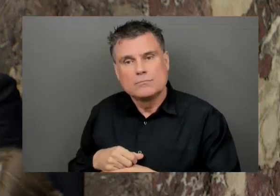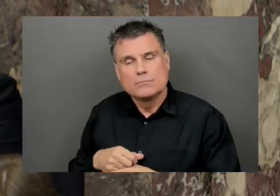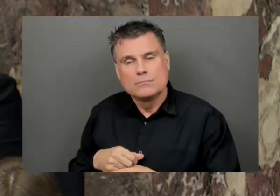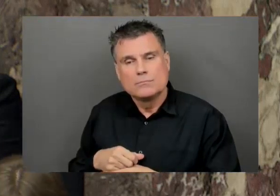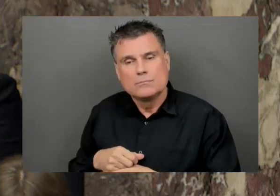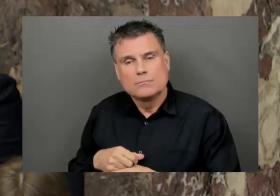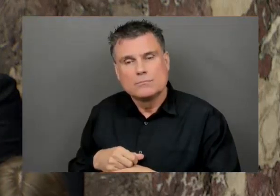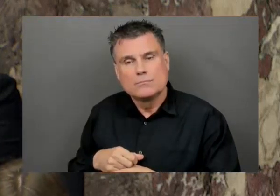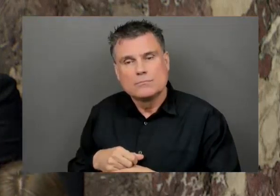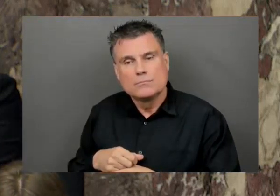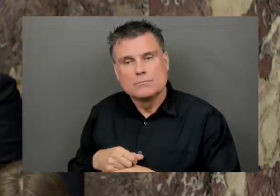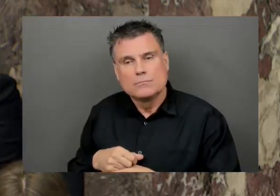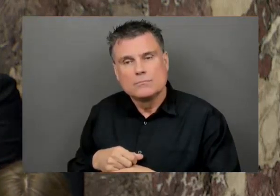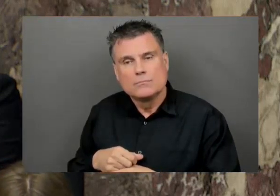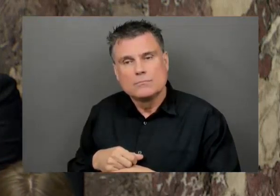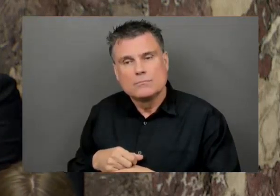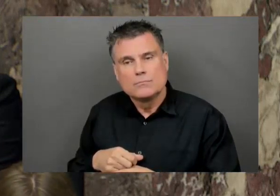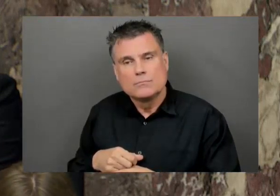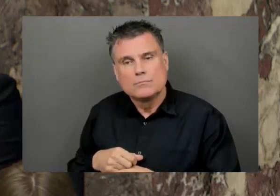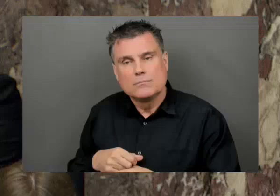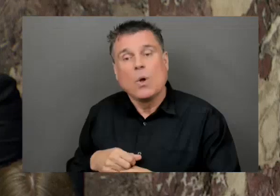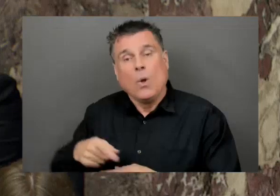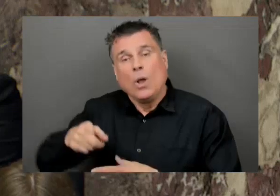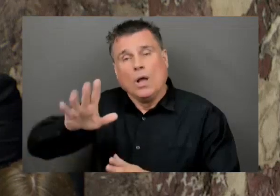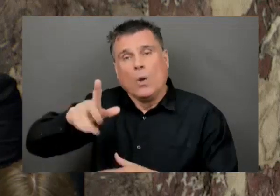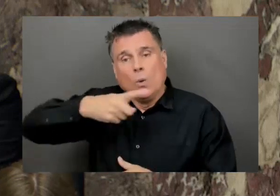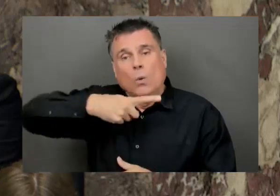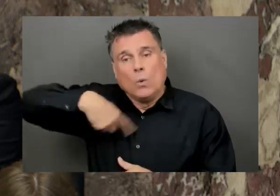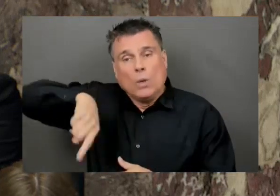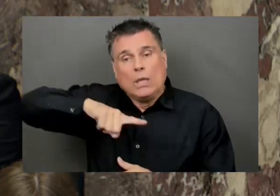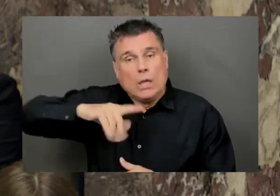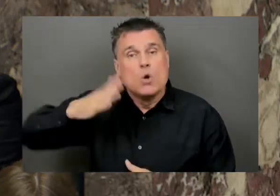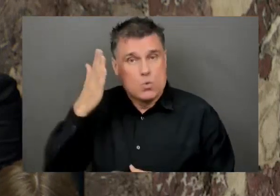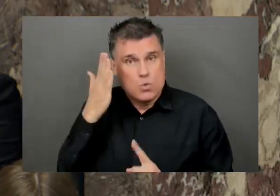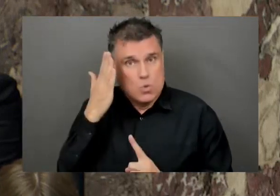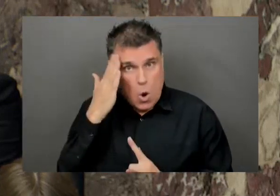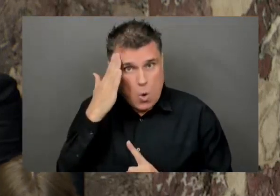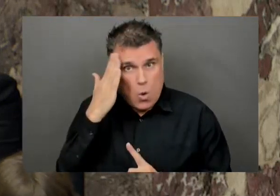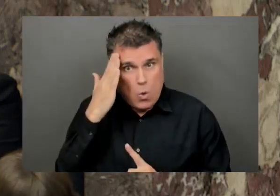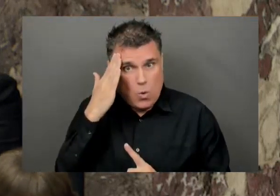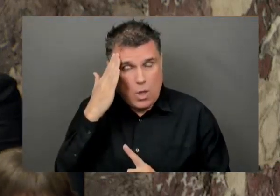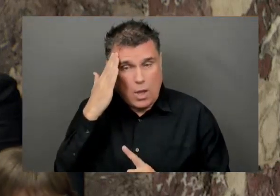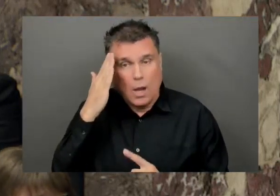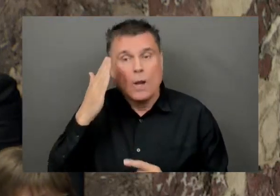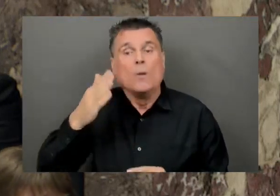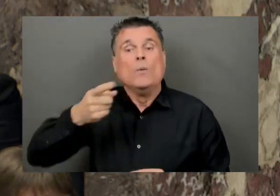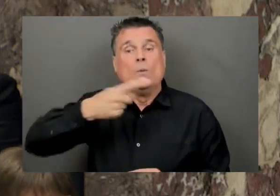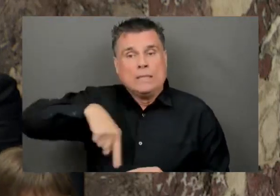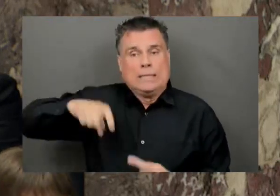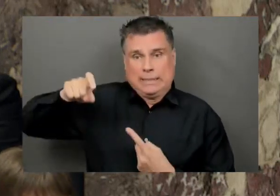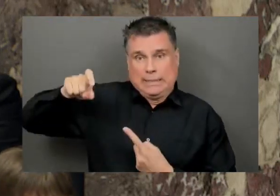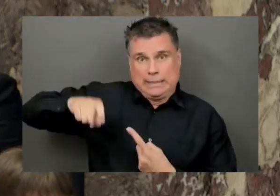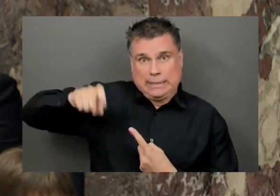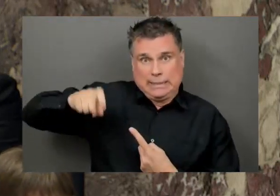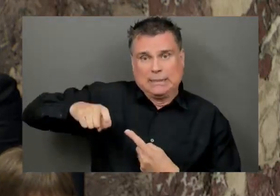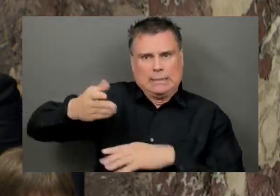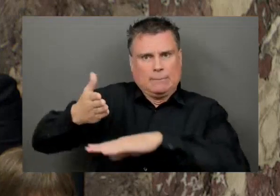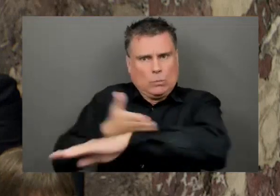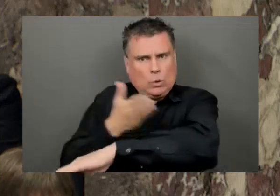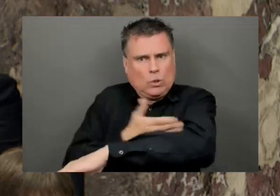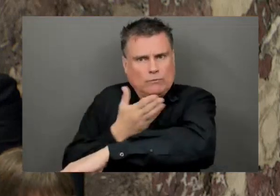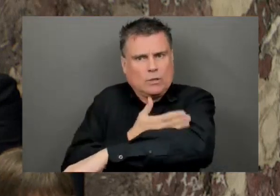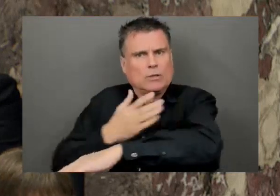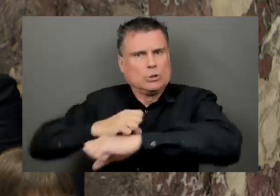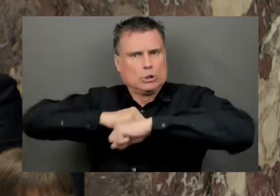we know that we need stronger security in our healthcare system, and that's why listening to nurses